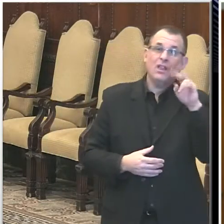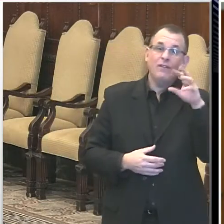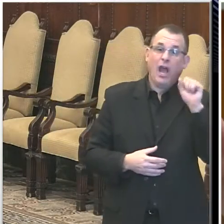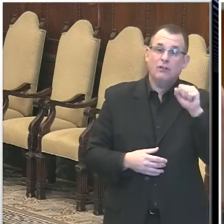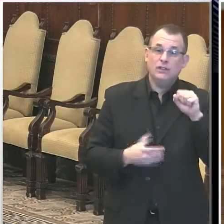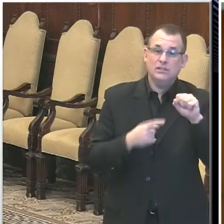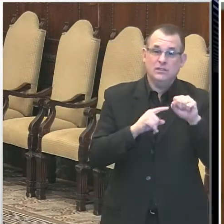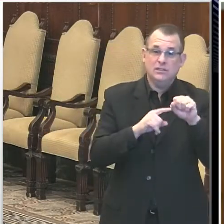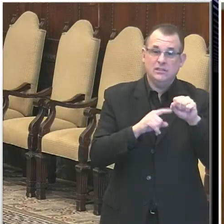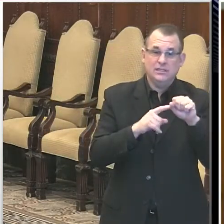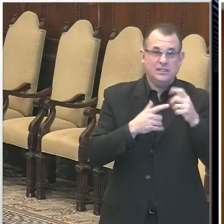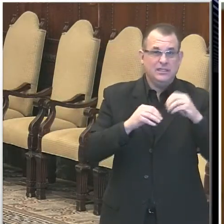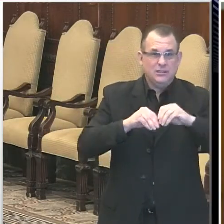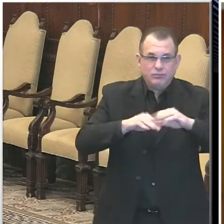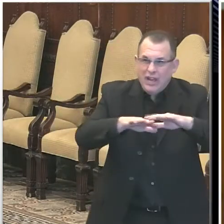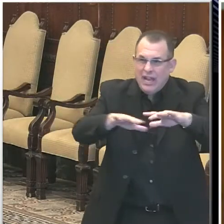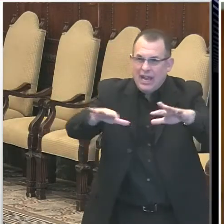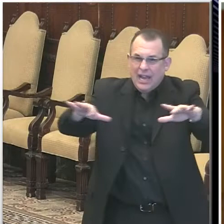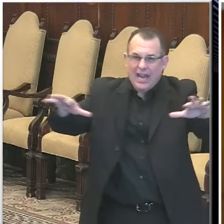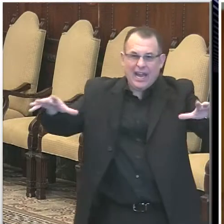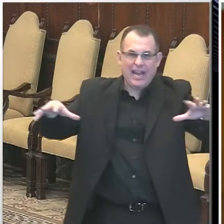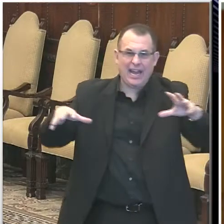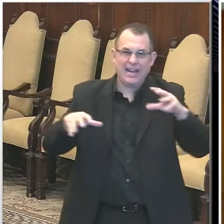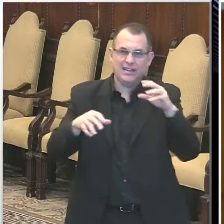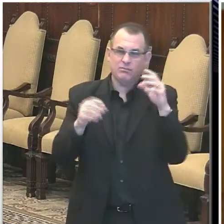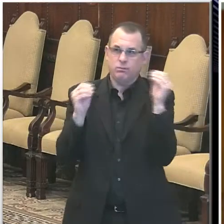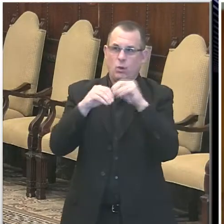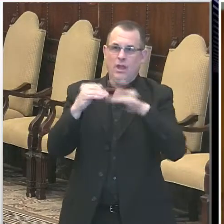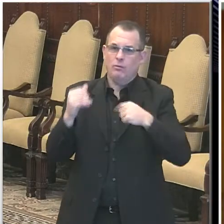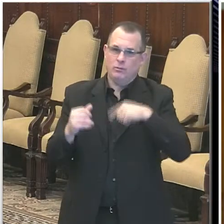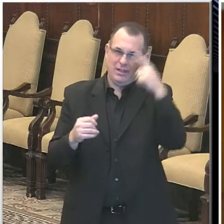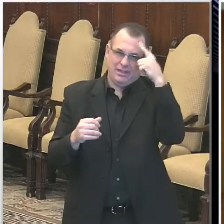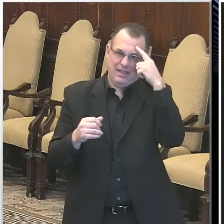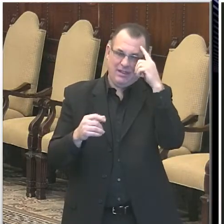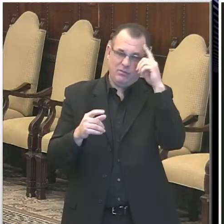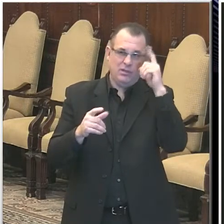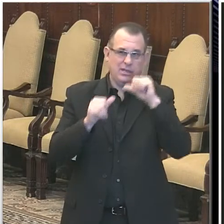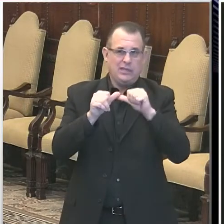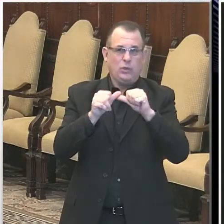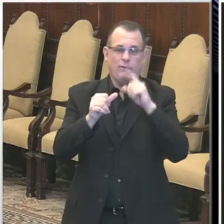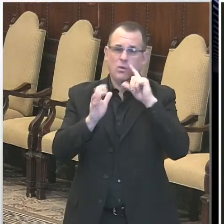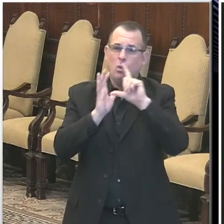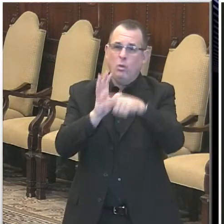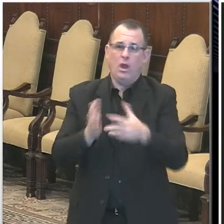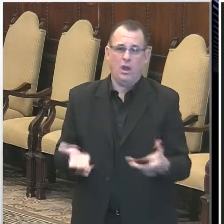spreading, we may continue to see increases for a while. Okay, thank you.